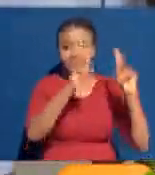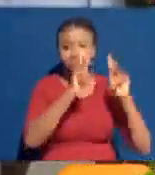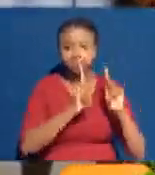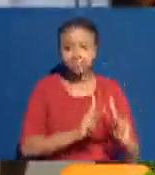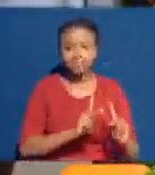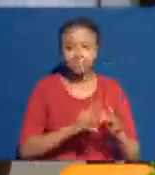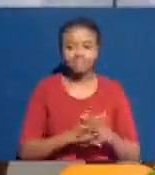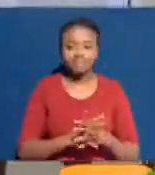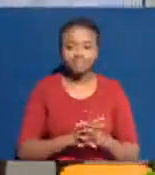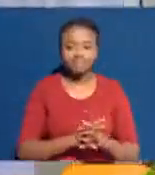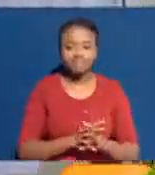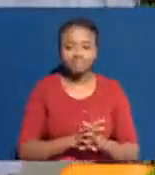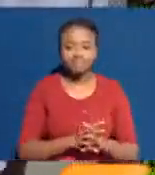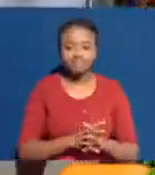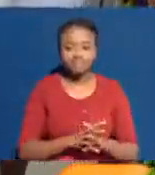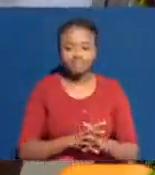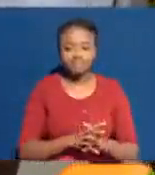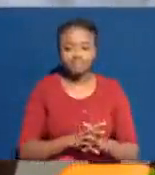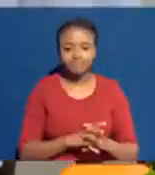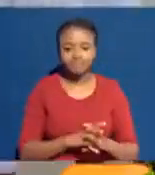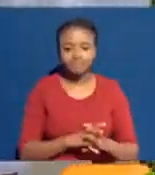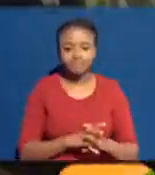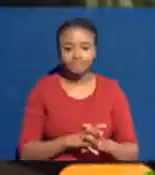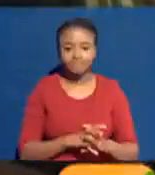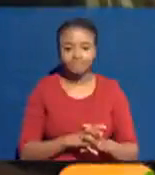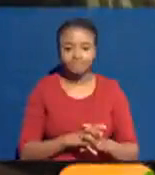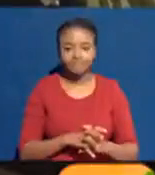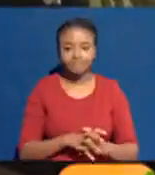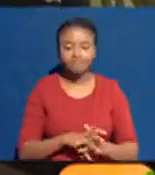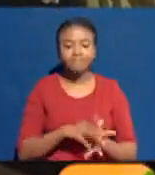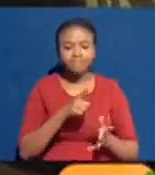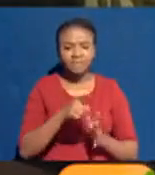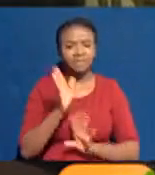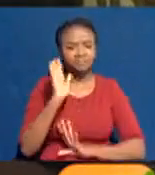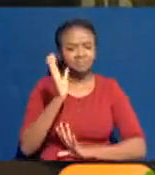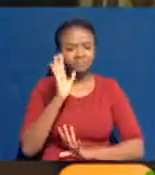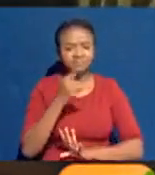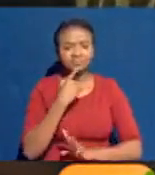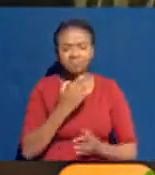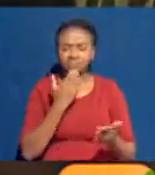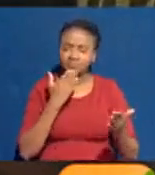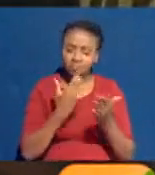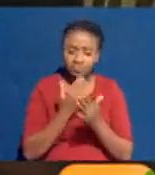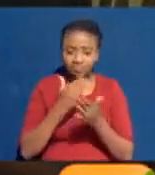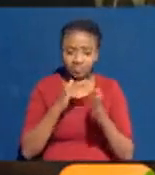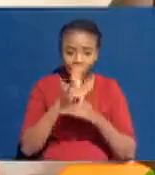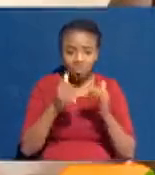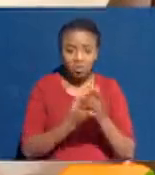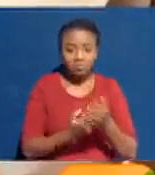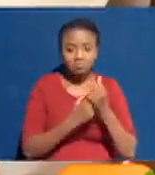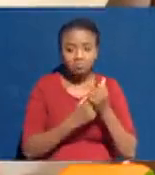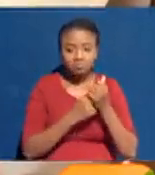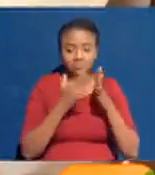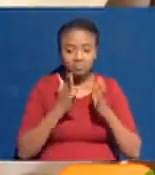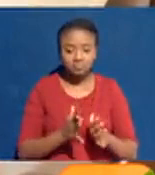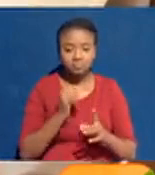assistant production manager at Ramogi TV Perpetua Okoth gave a vote of thanks to all partners that joined in